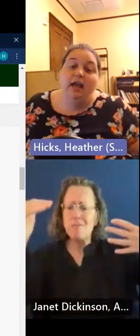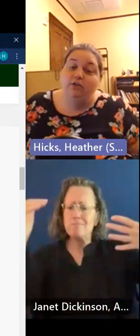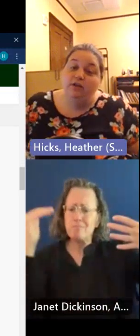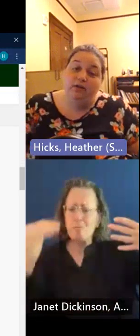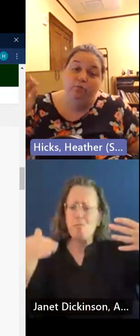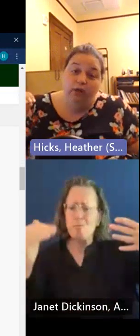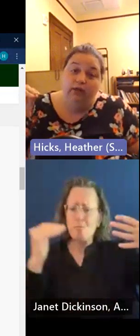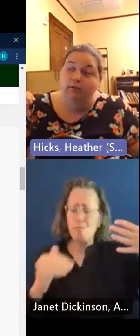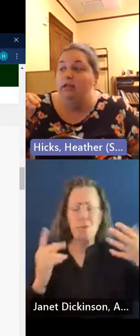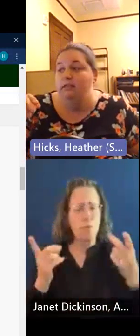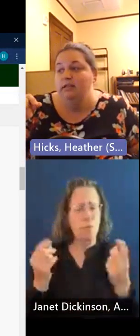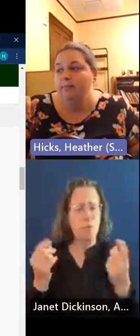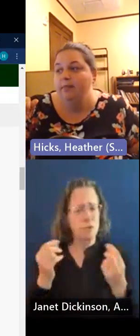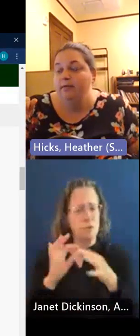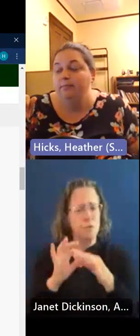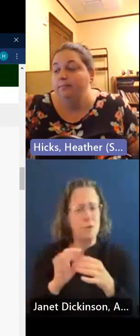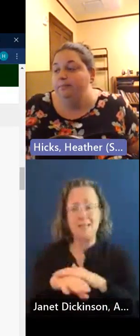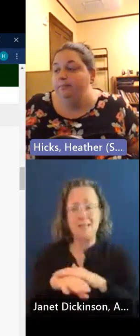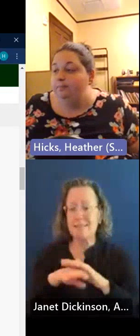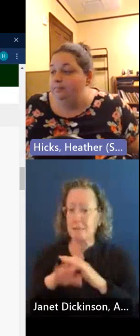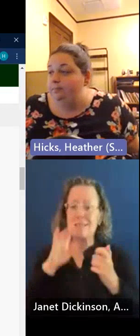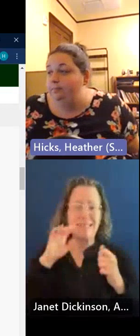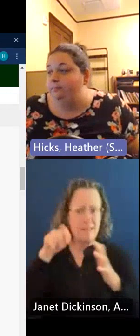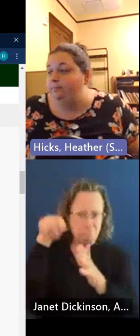accessibility, and you can get really, really in depth.